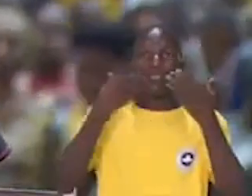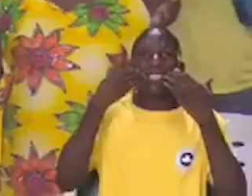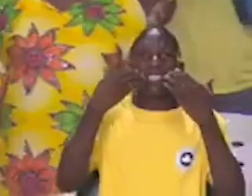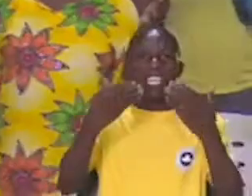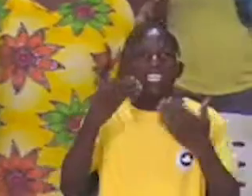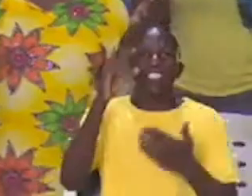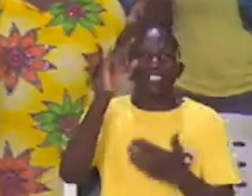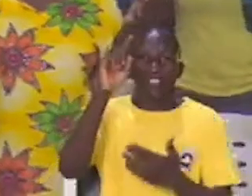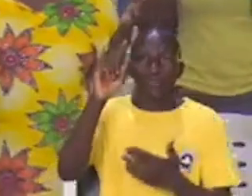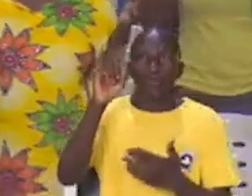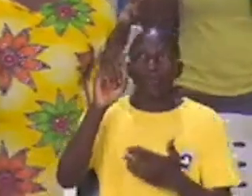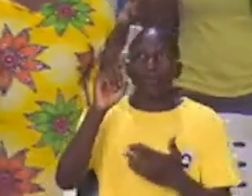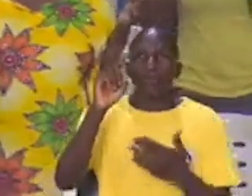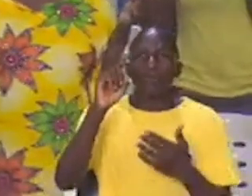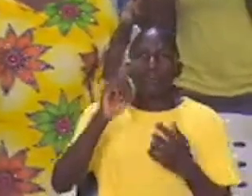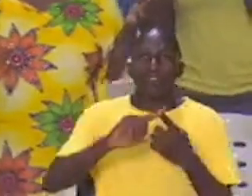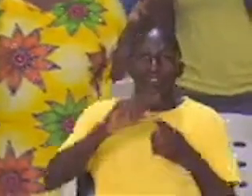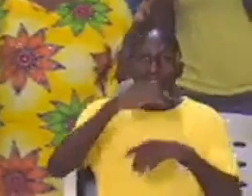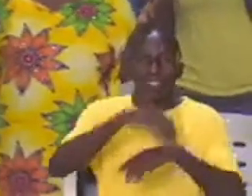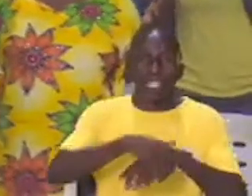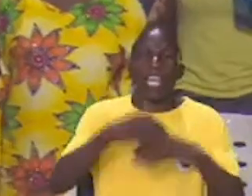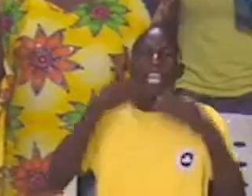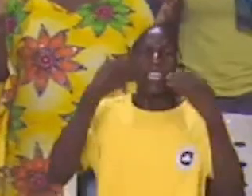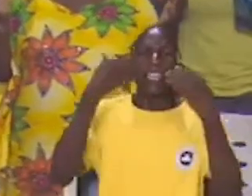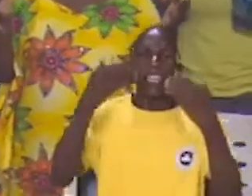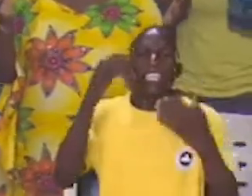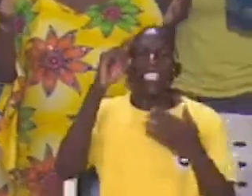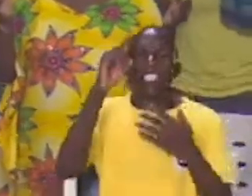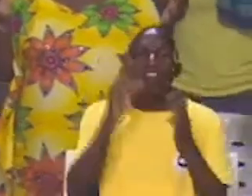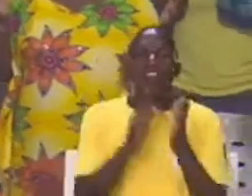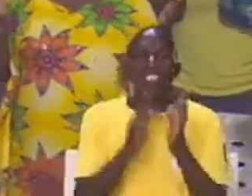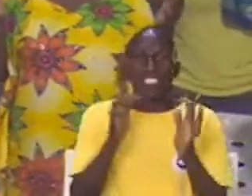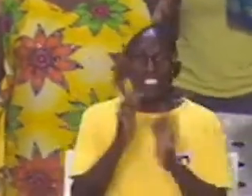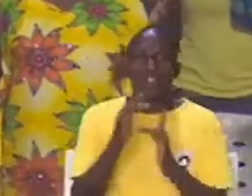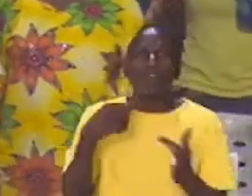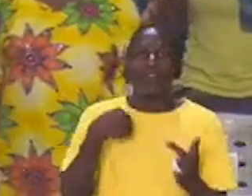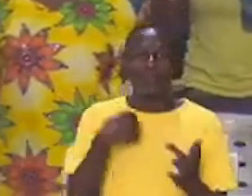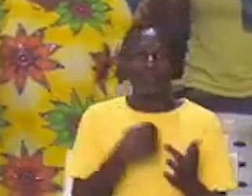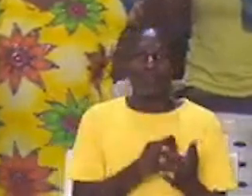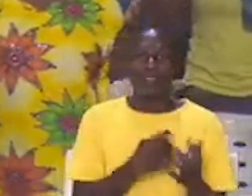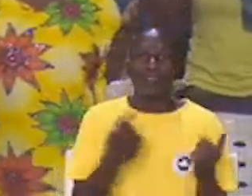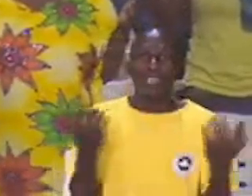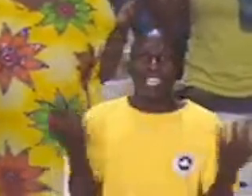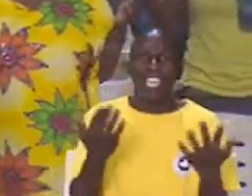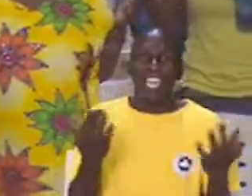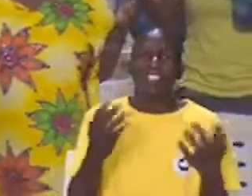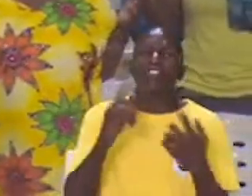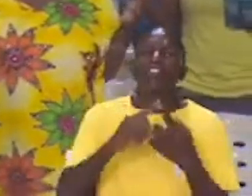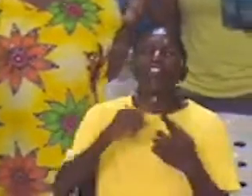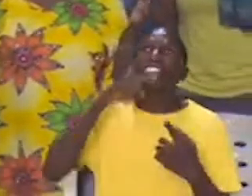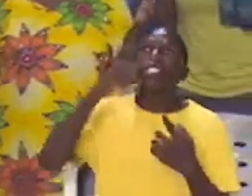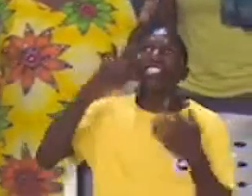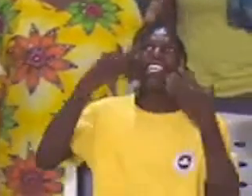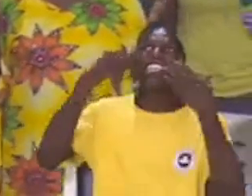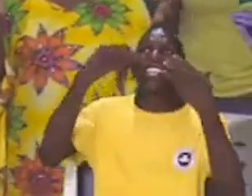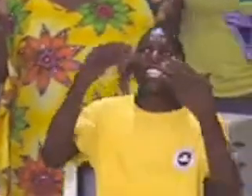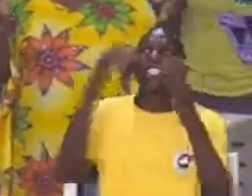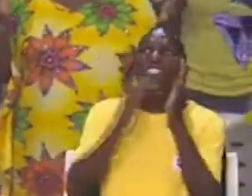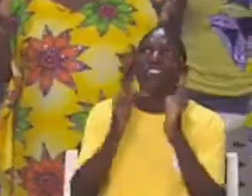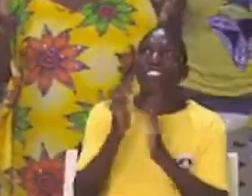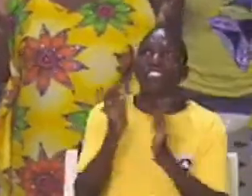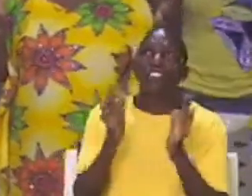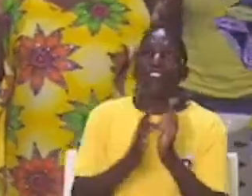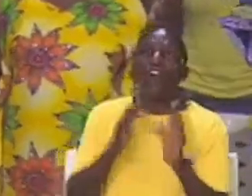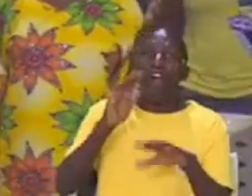all men. Forgive us our ingratitude. We have come to say thank you on behalf of every man in